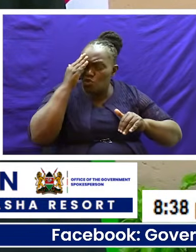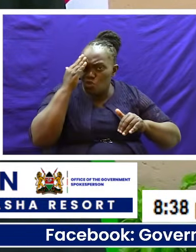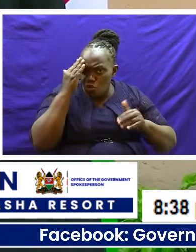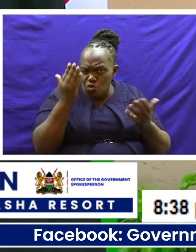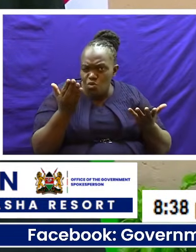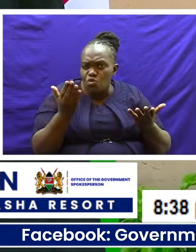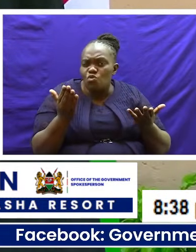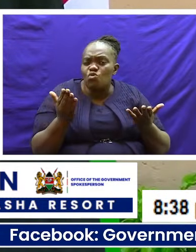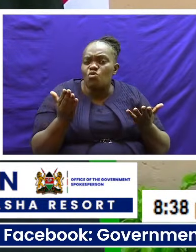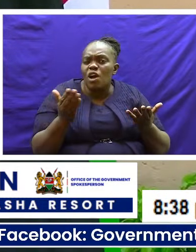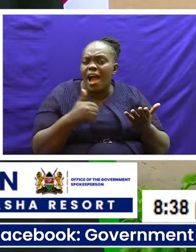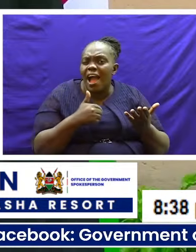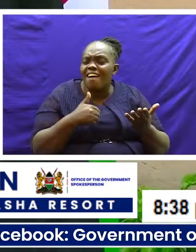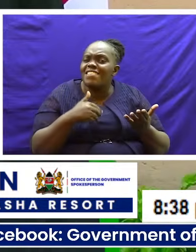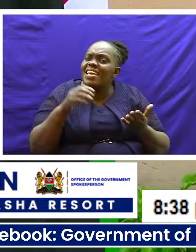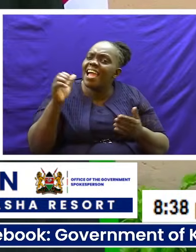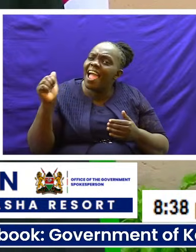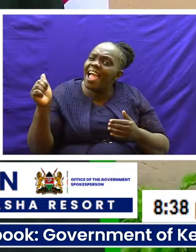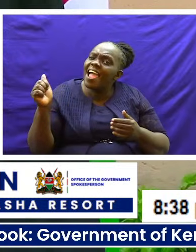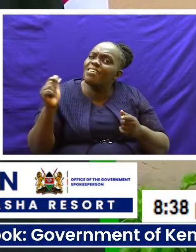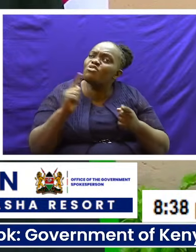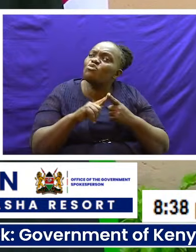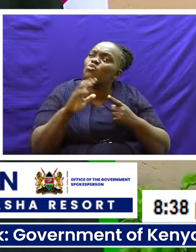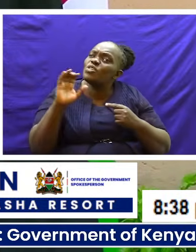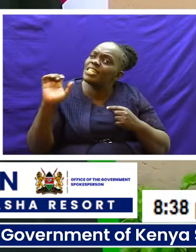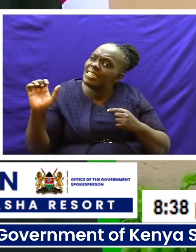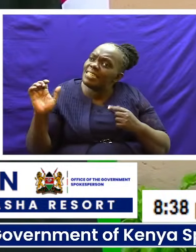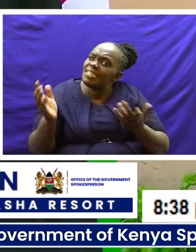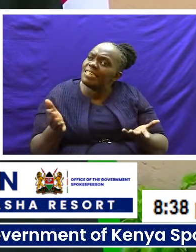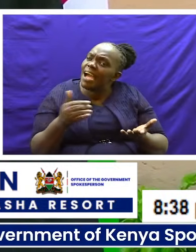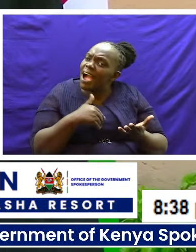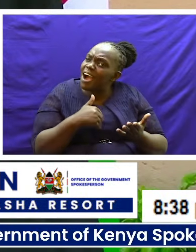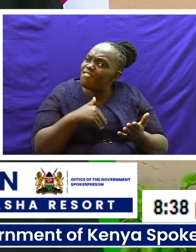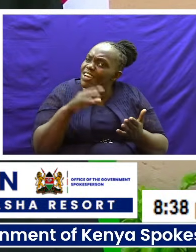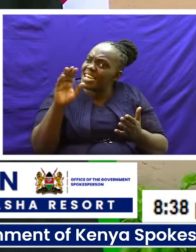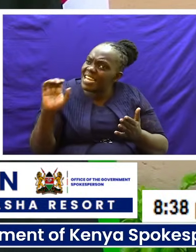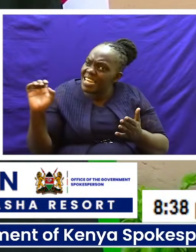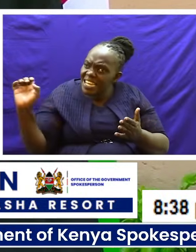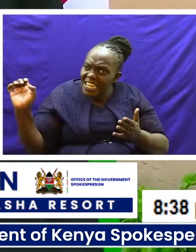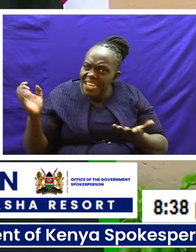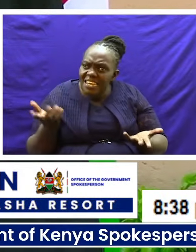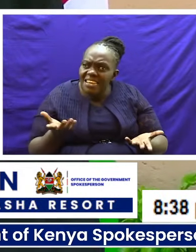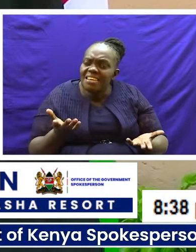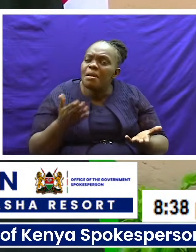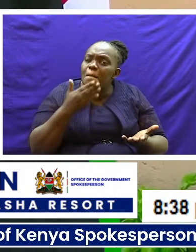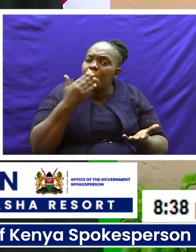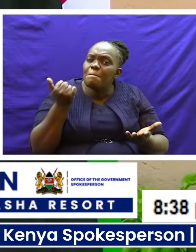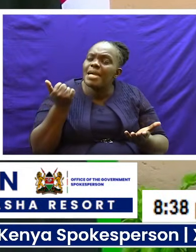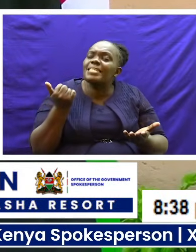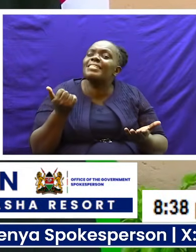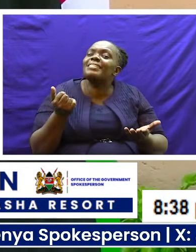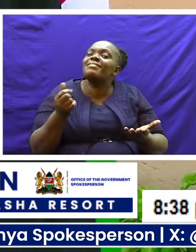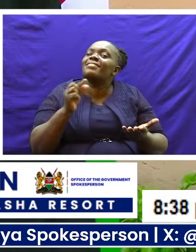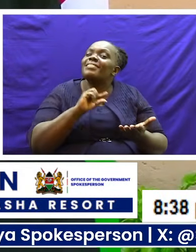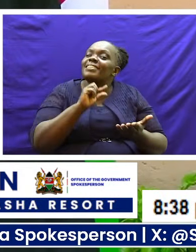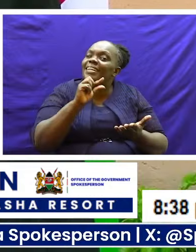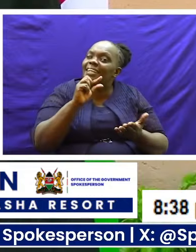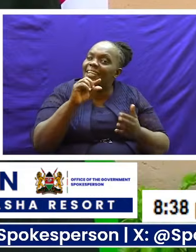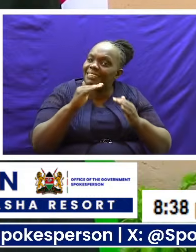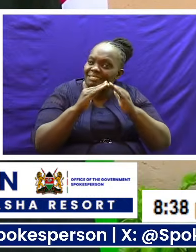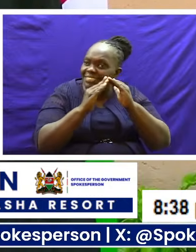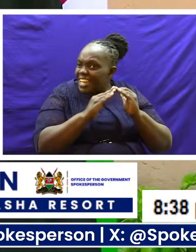are we having A up to E, or are we having EE being the best grade, and